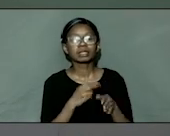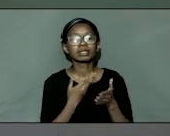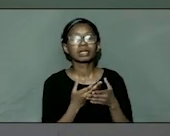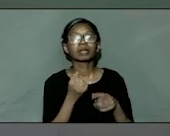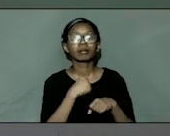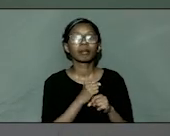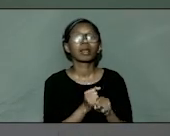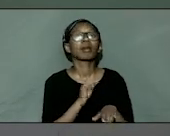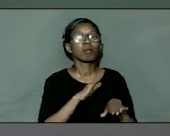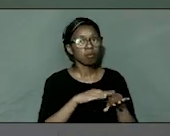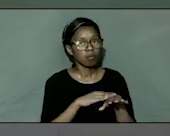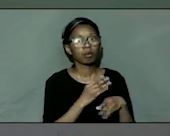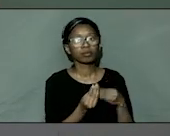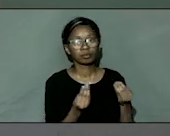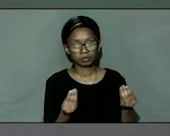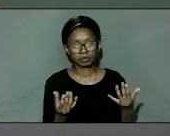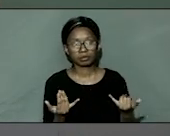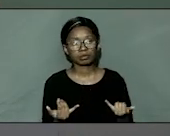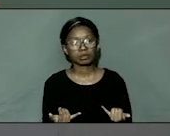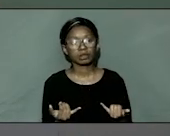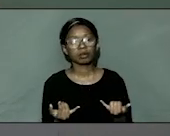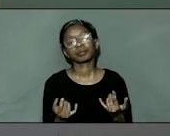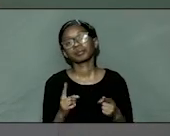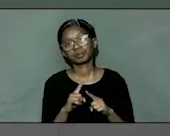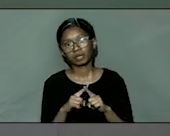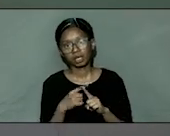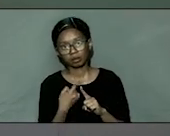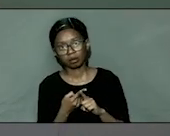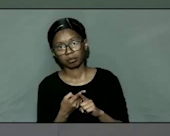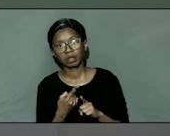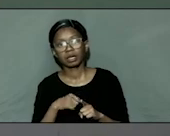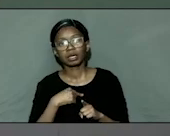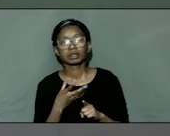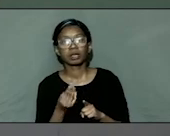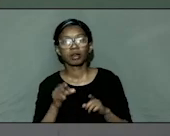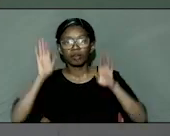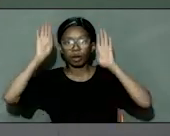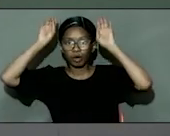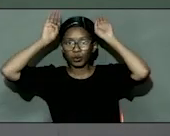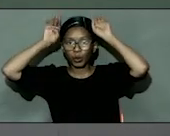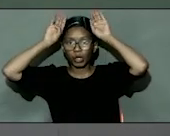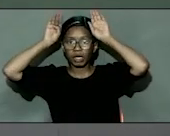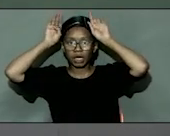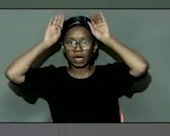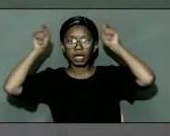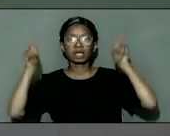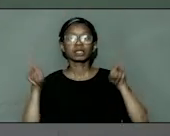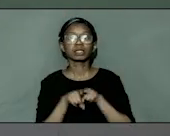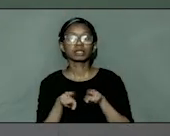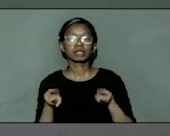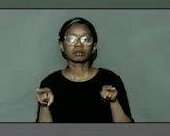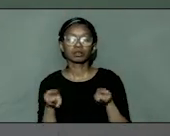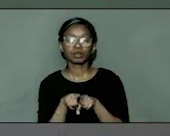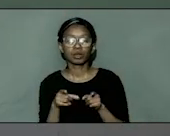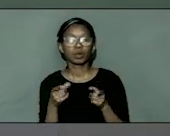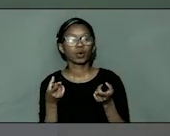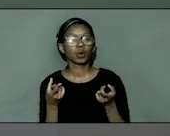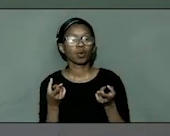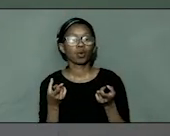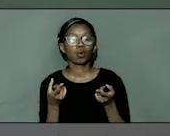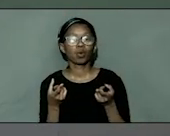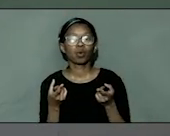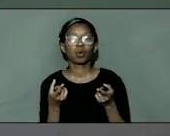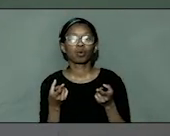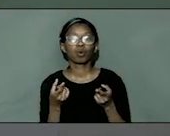example. We have a donkey and a horse, ne? A donkey and a horse. Those two, they share similar. They are not the same, but